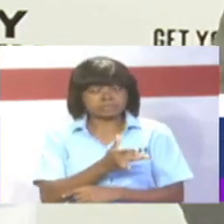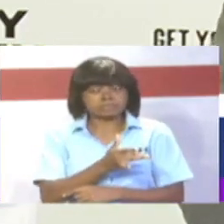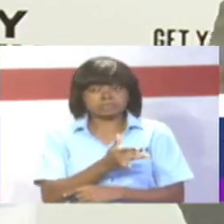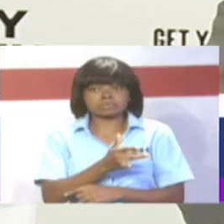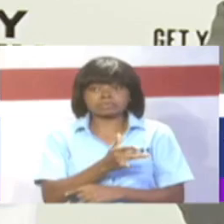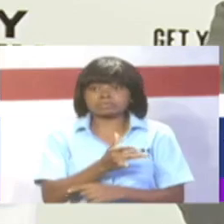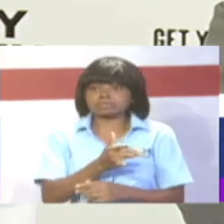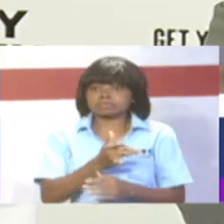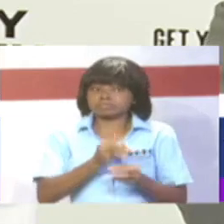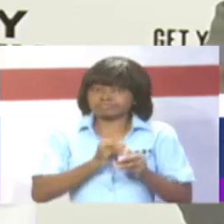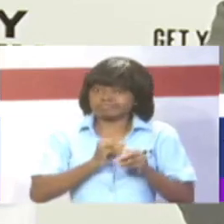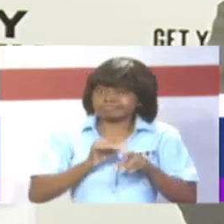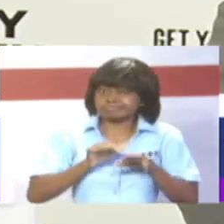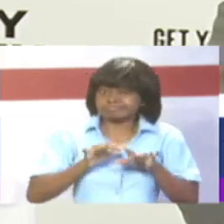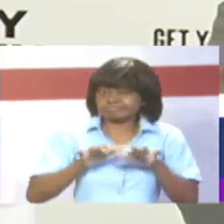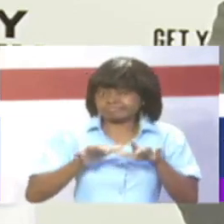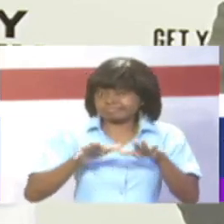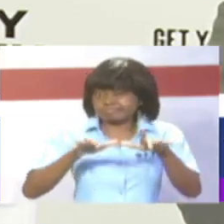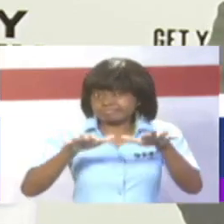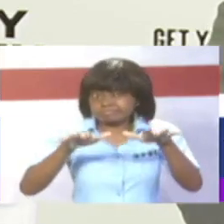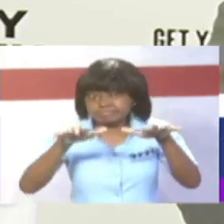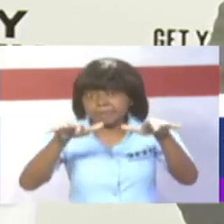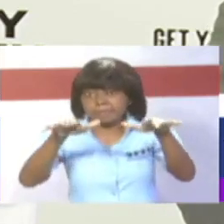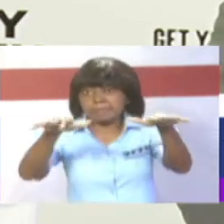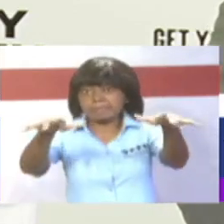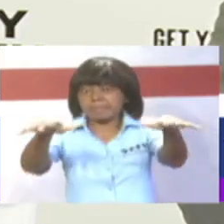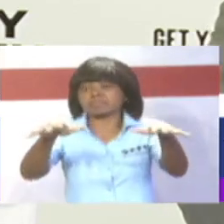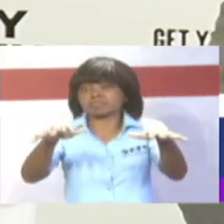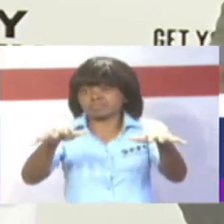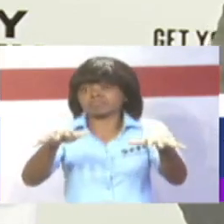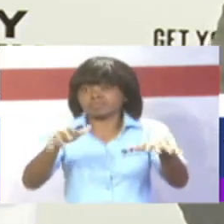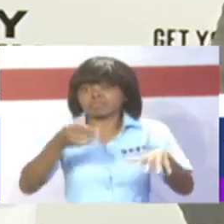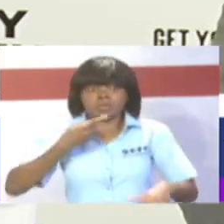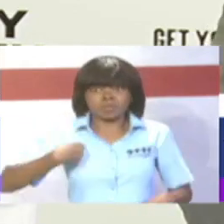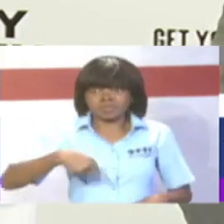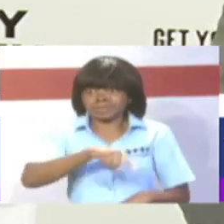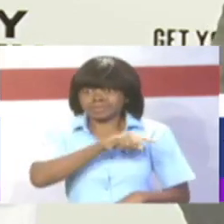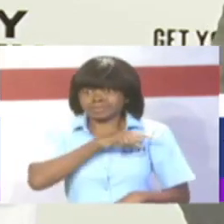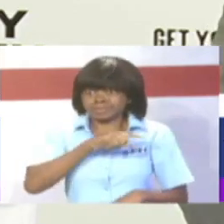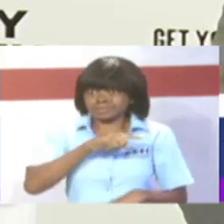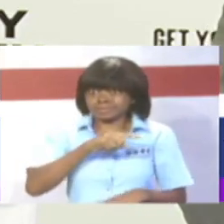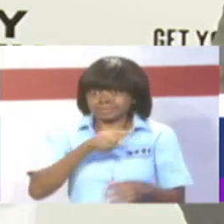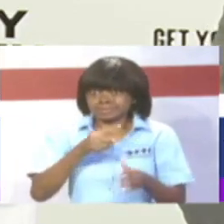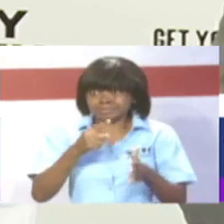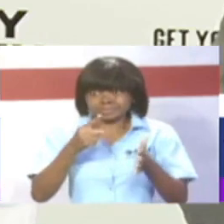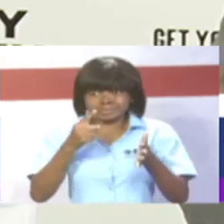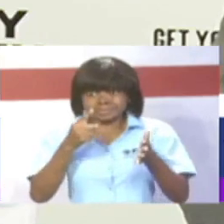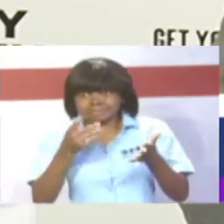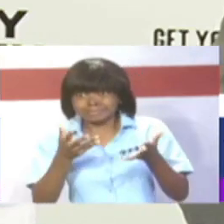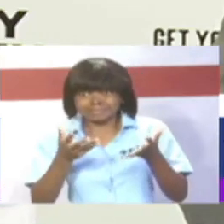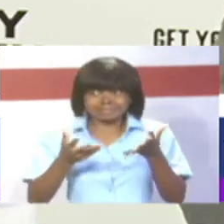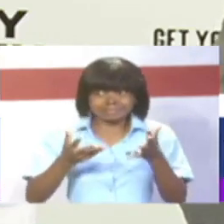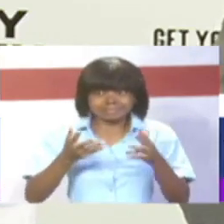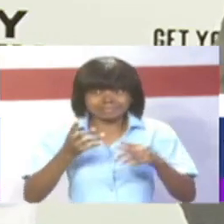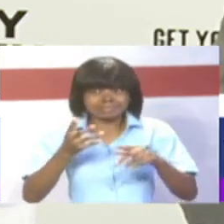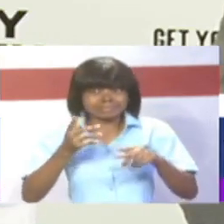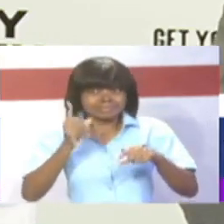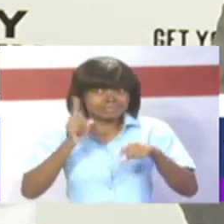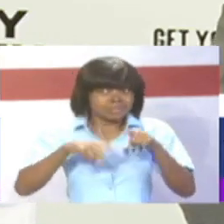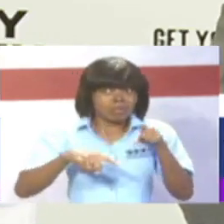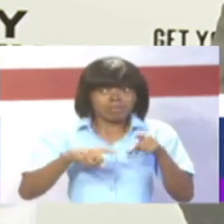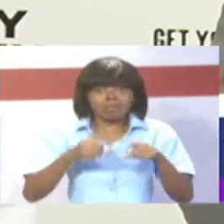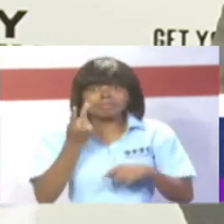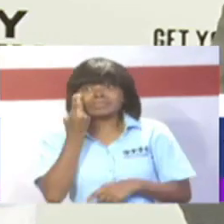circulating. But that tendency may be to some extent offset by the fact that what was circulating in our population